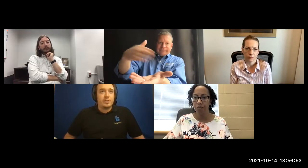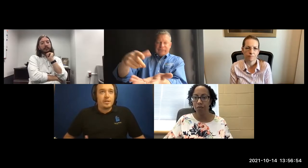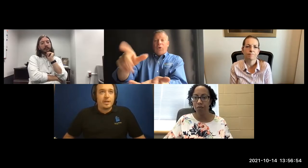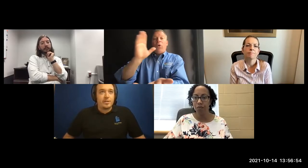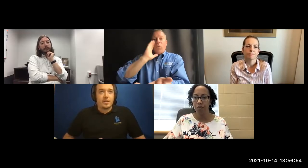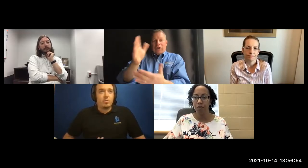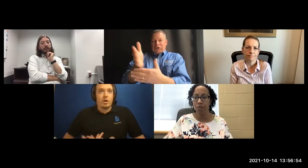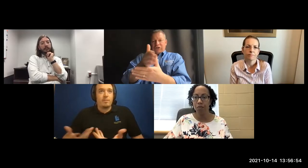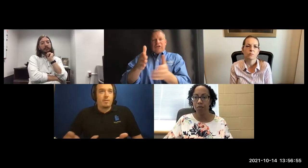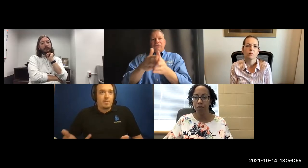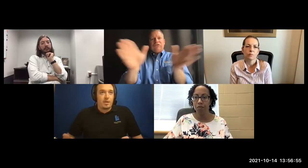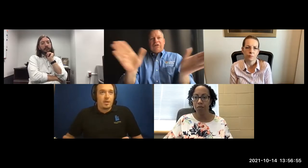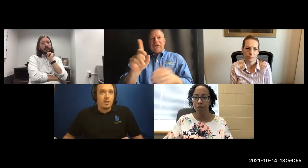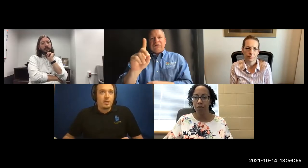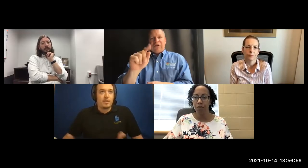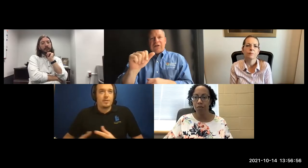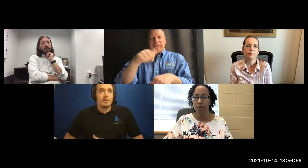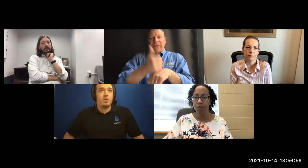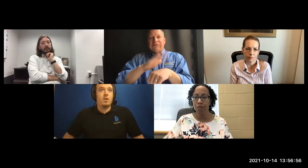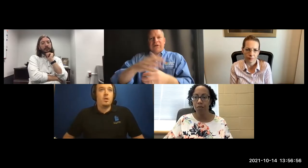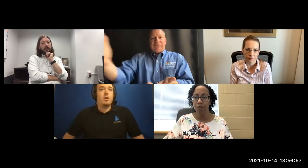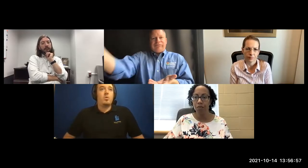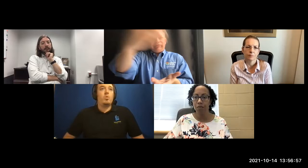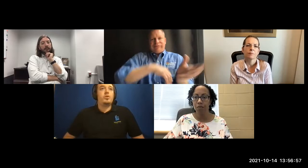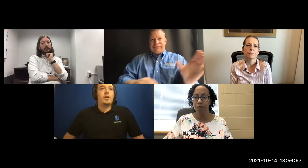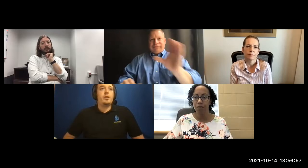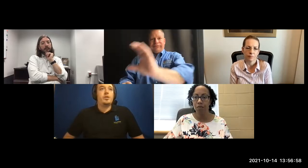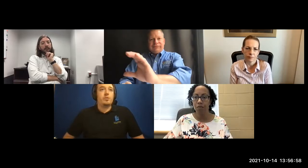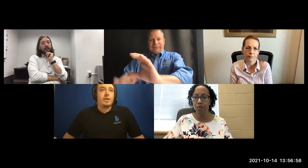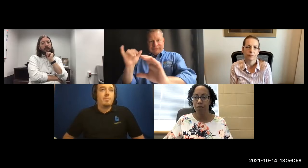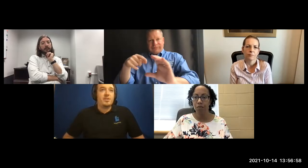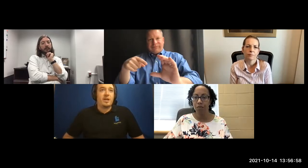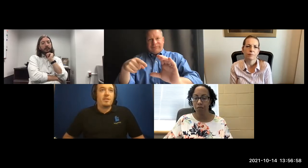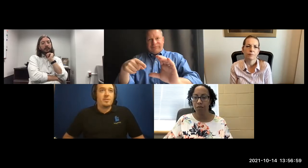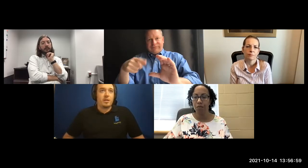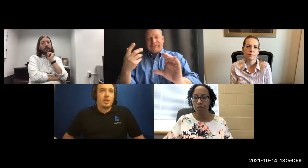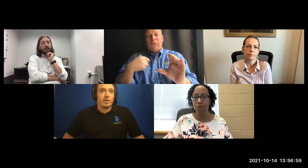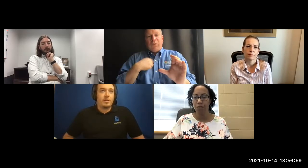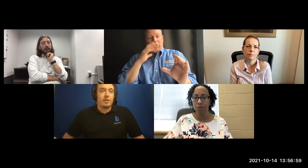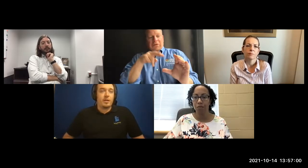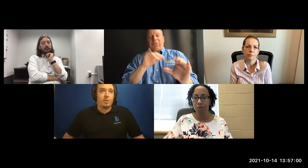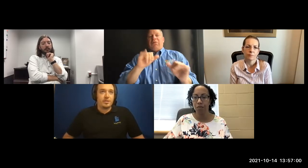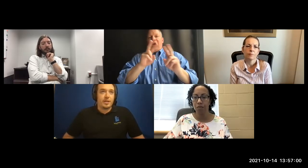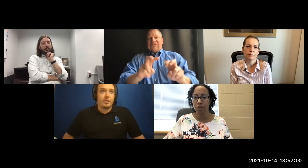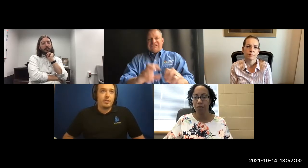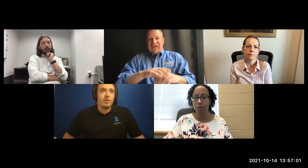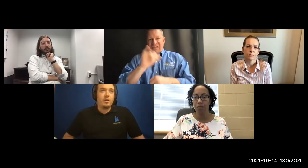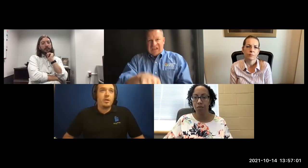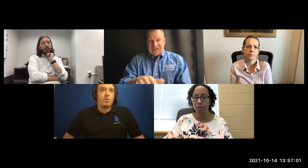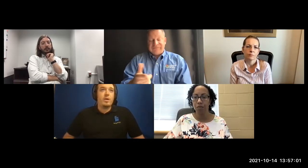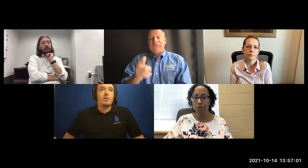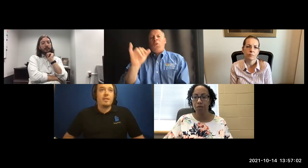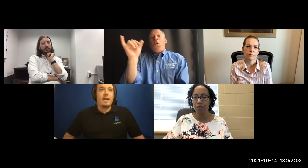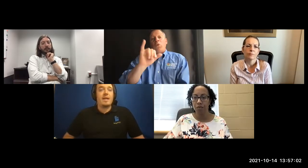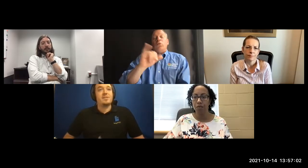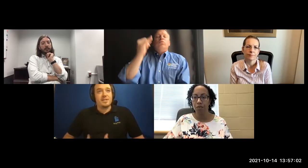We'll reach out to the data center, wherever it may be at that time. We'll share the general data based on everything that's been collected and brought together.